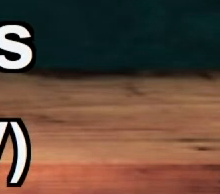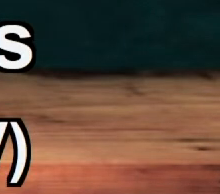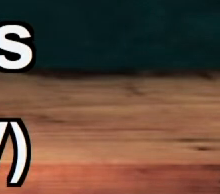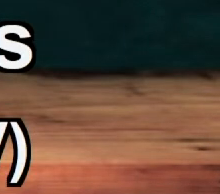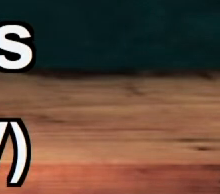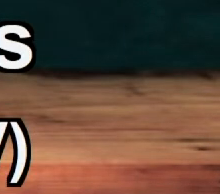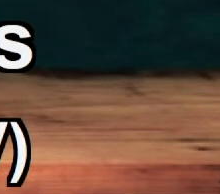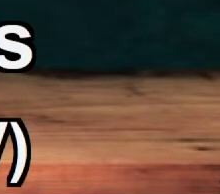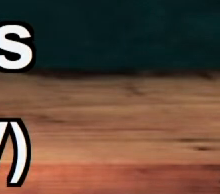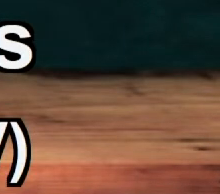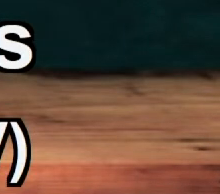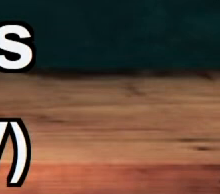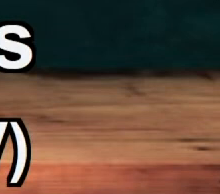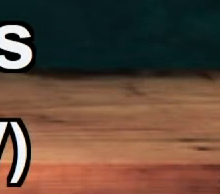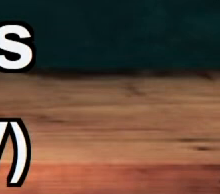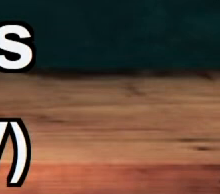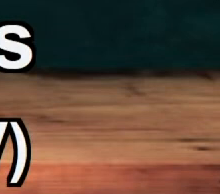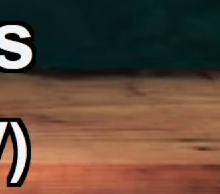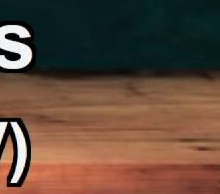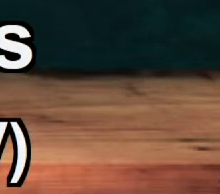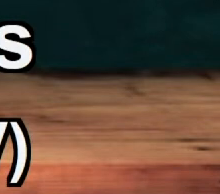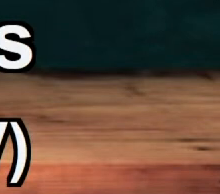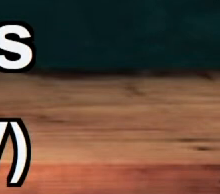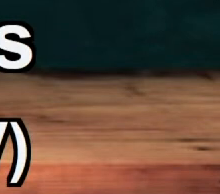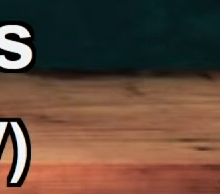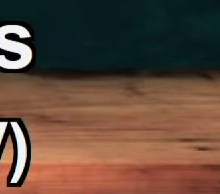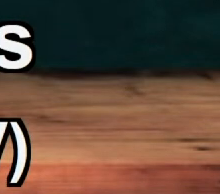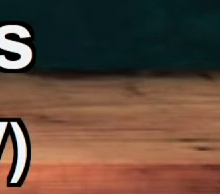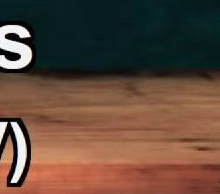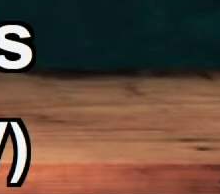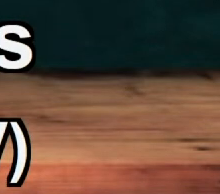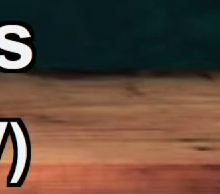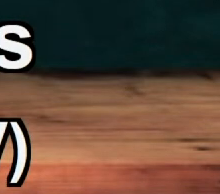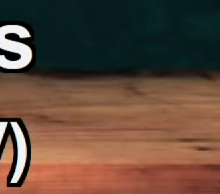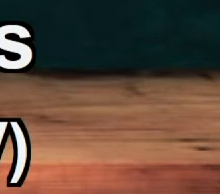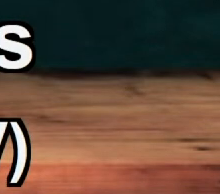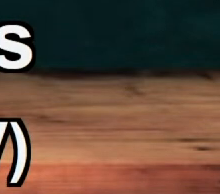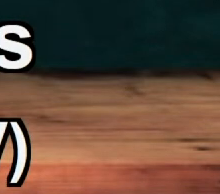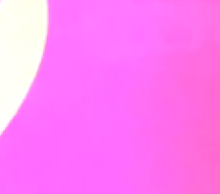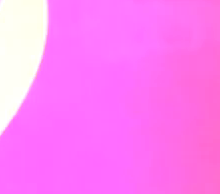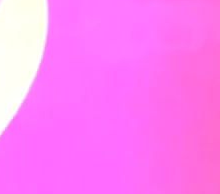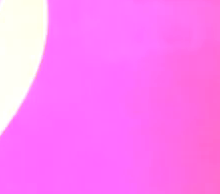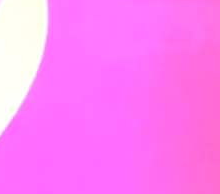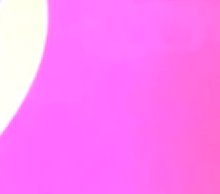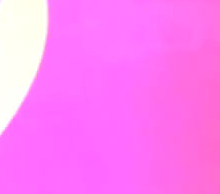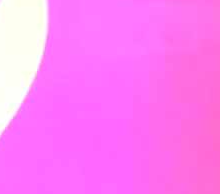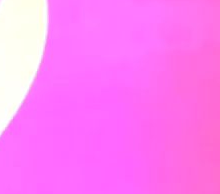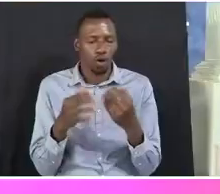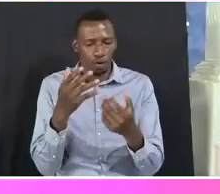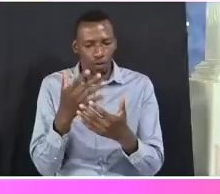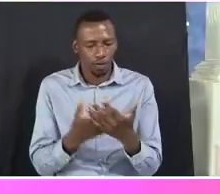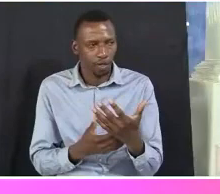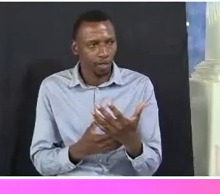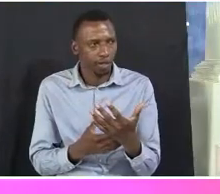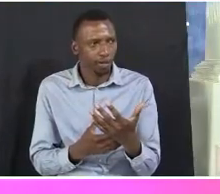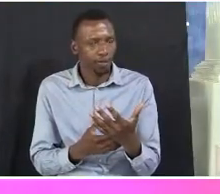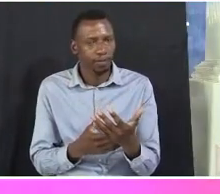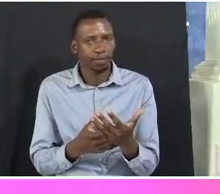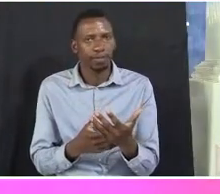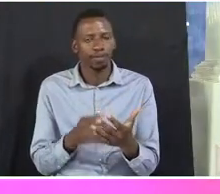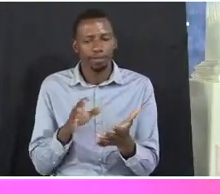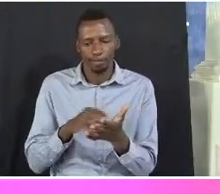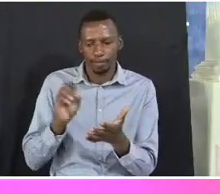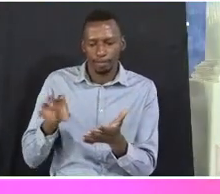You shall beat him with a rod and deliver his soul from hell. All these have been